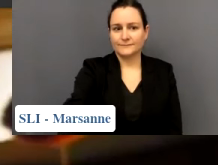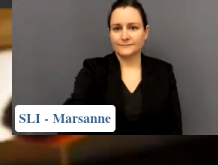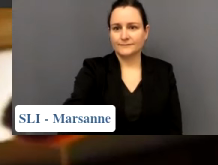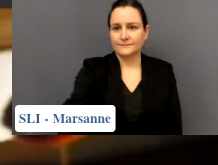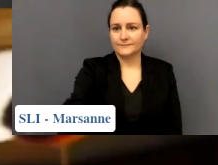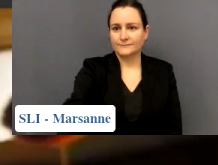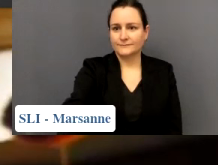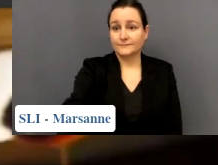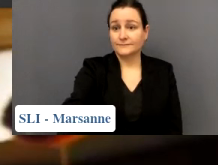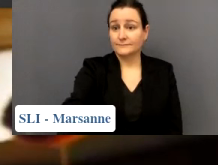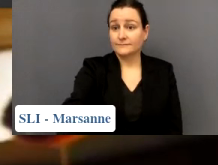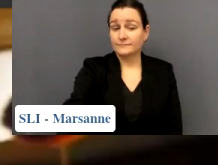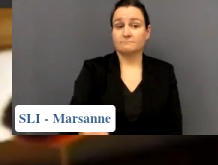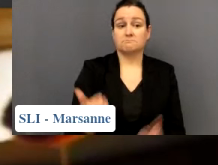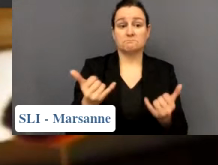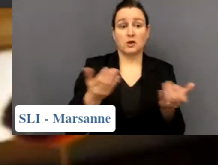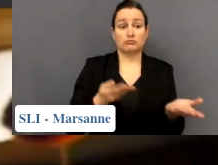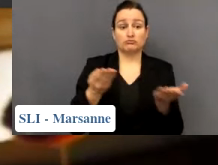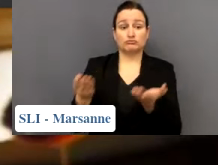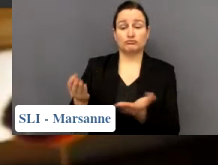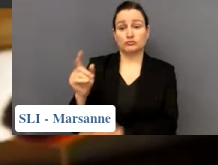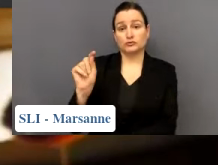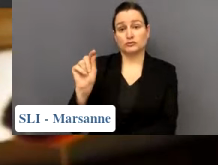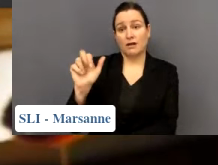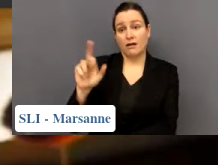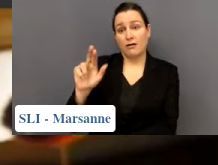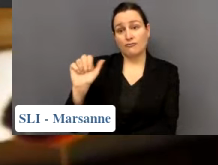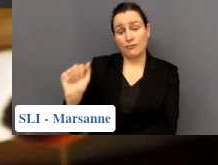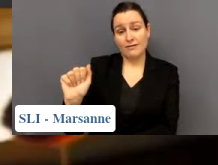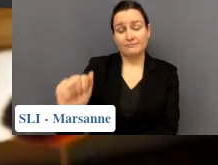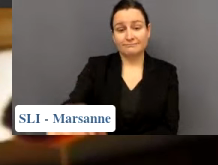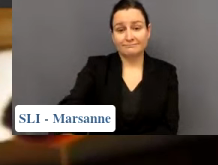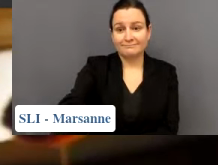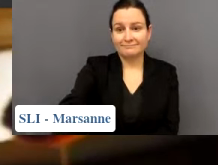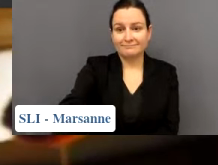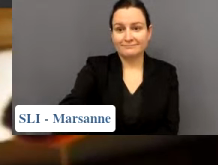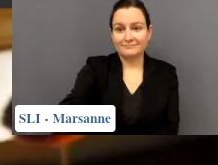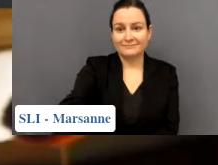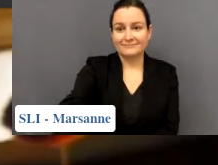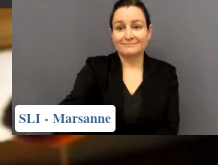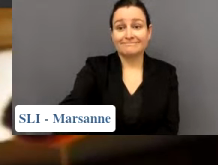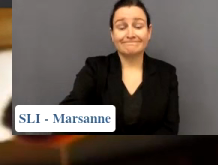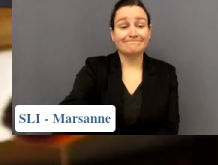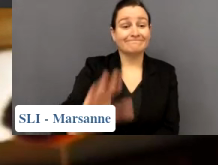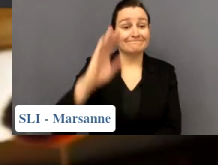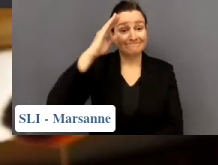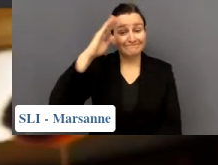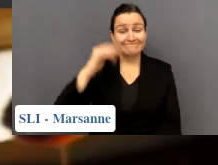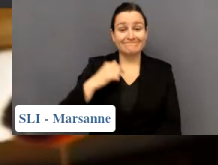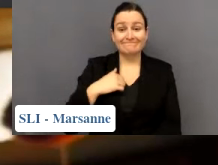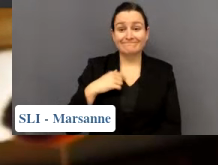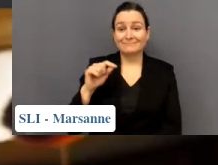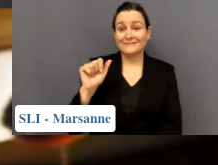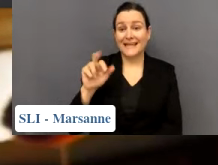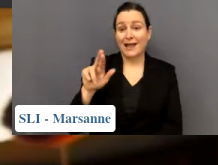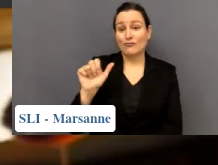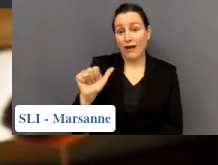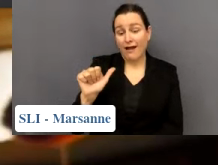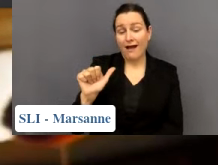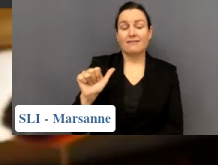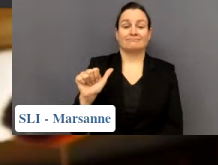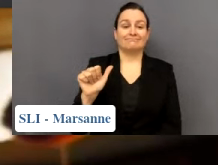Tara, over to you. Thank you. I'm Tara Patricia Cookson, and I'm thrilled to